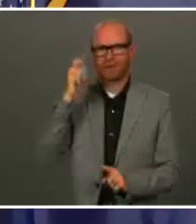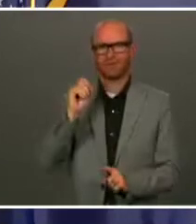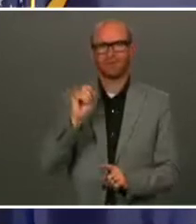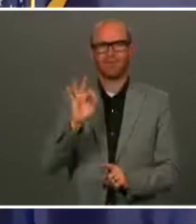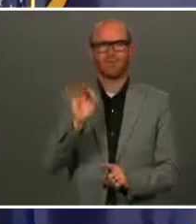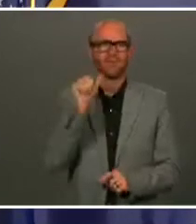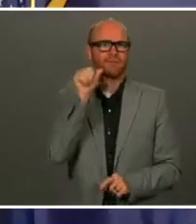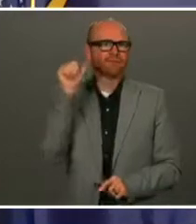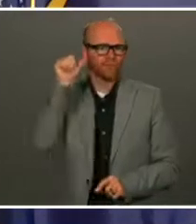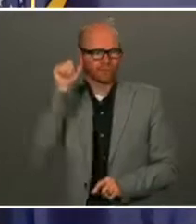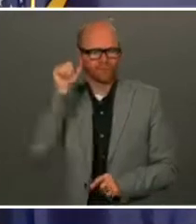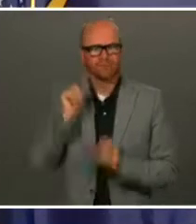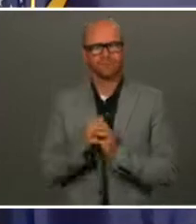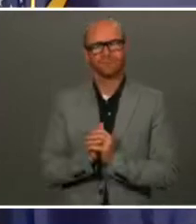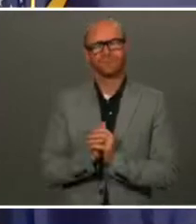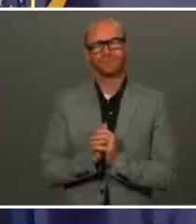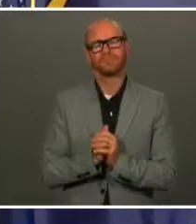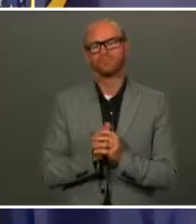of yesterday